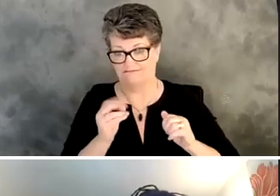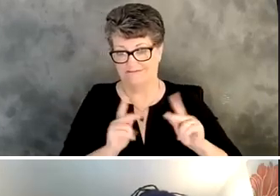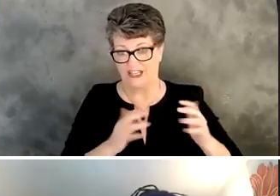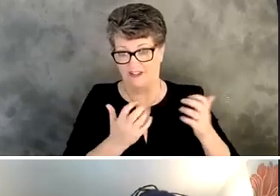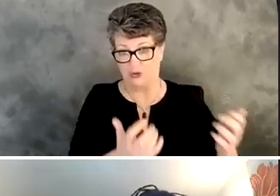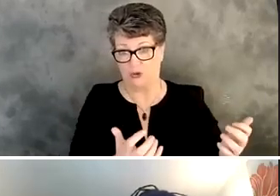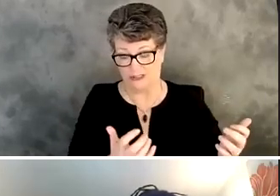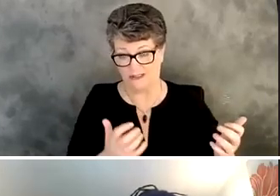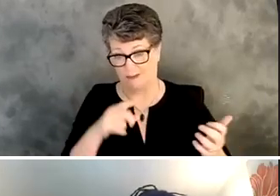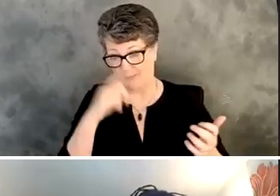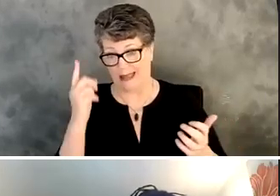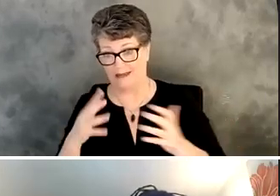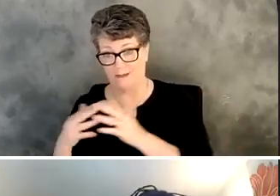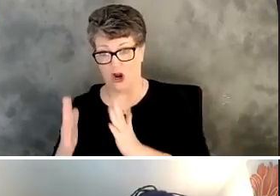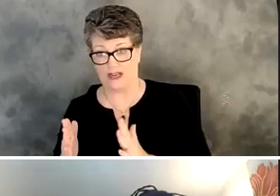in addition,